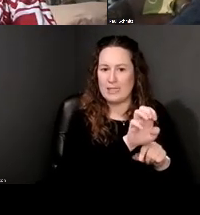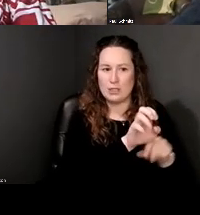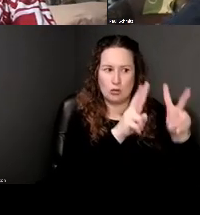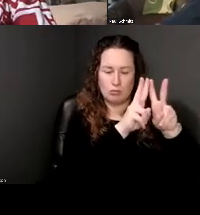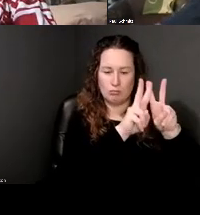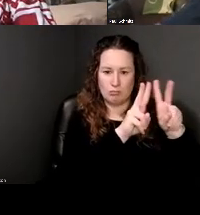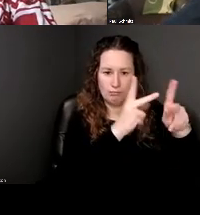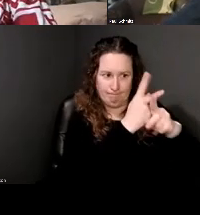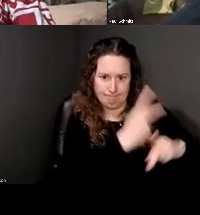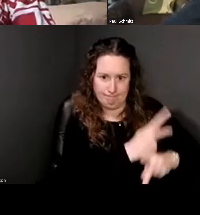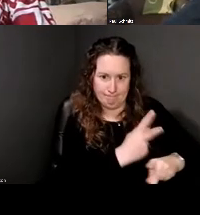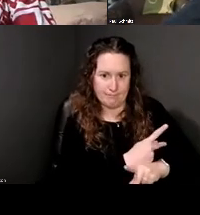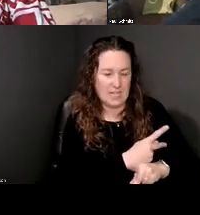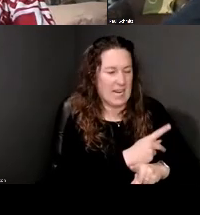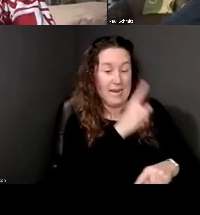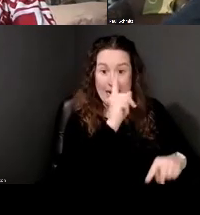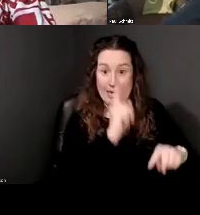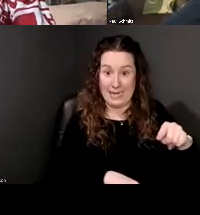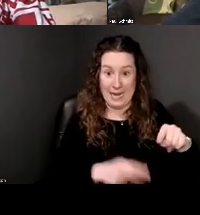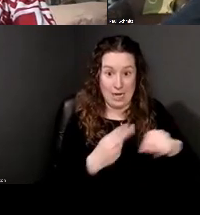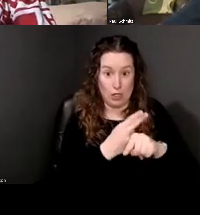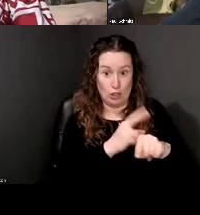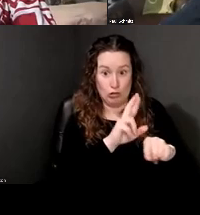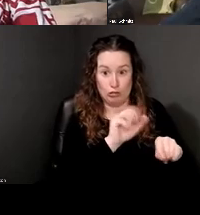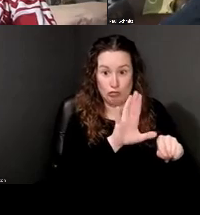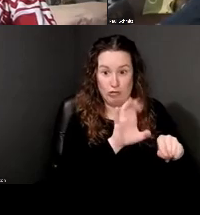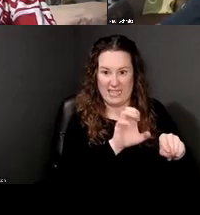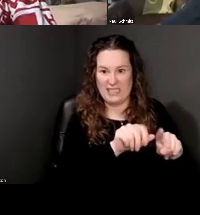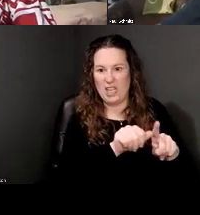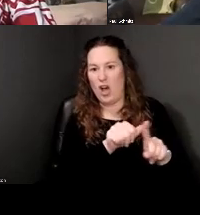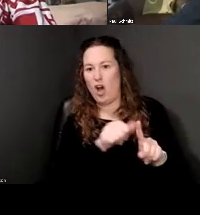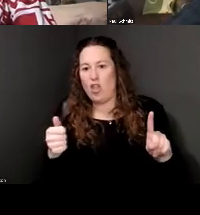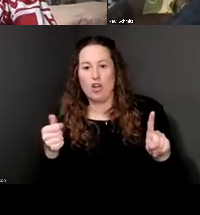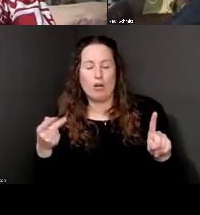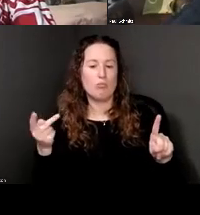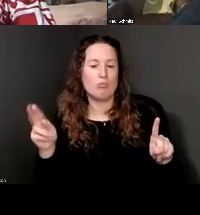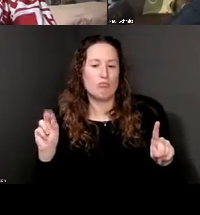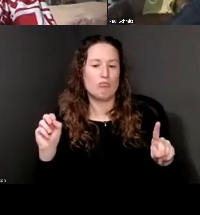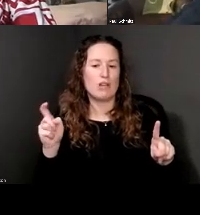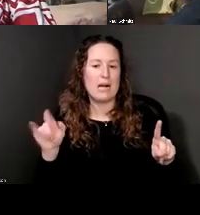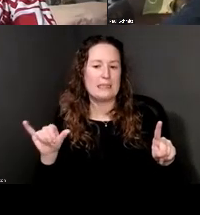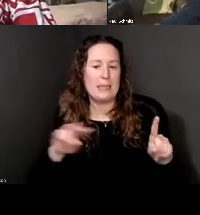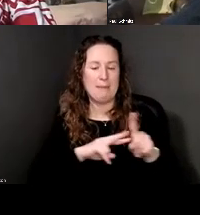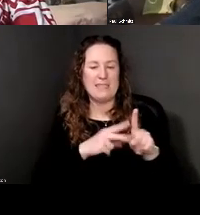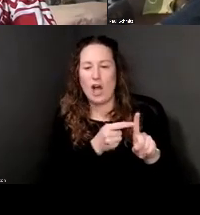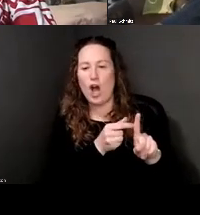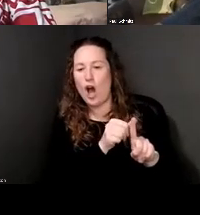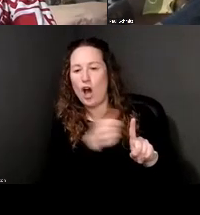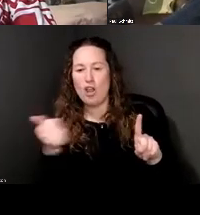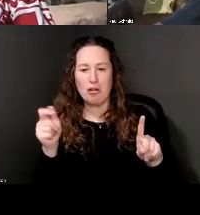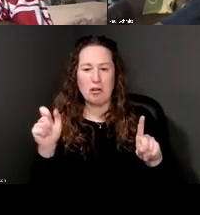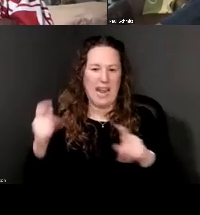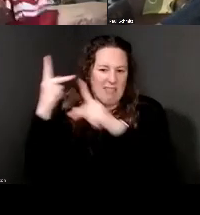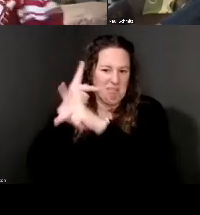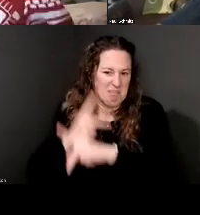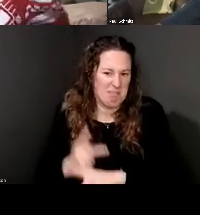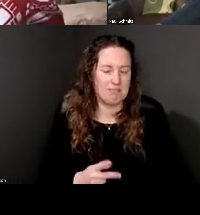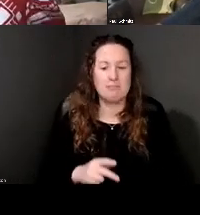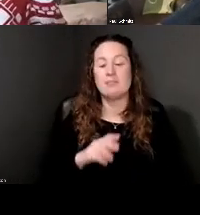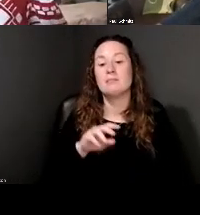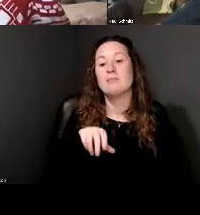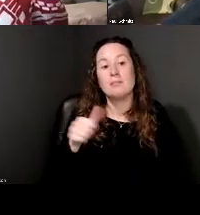you to a very similar population? And so that's what Junius was referring to, and disaggregated data refers